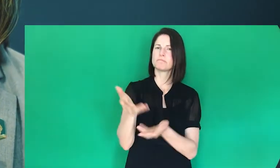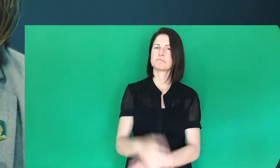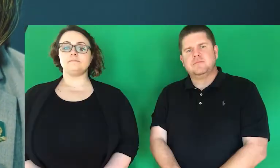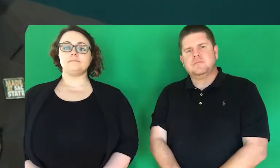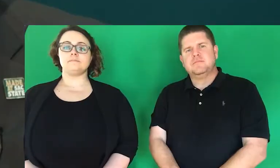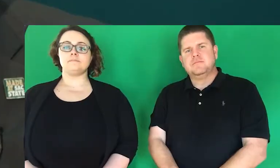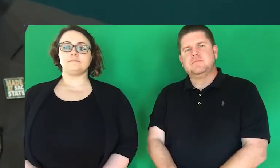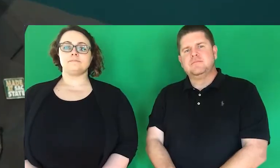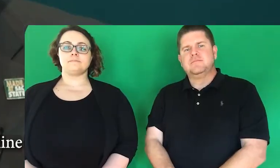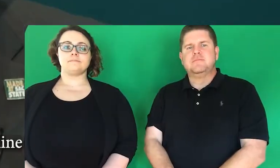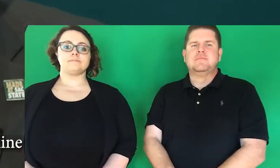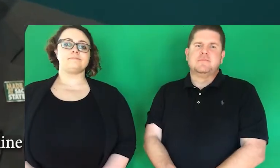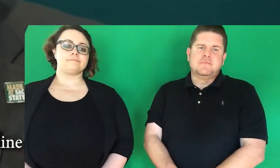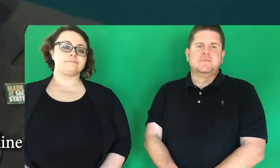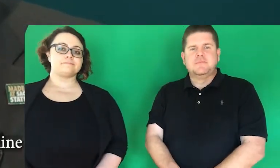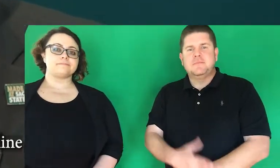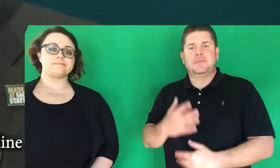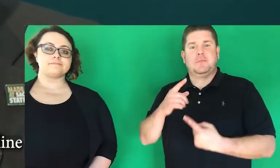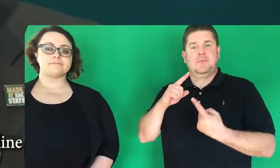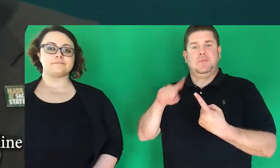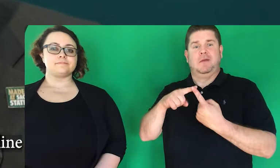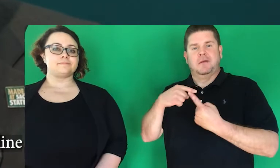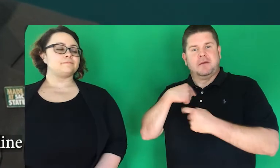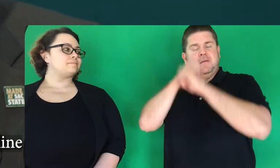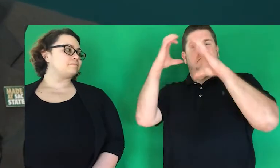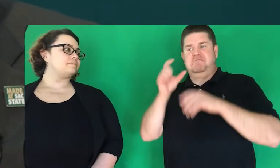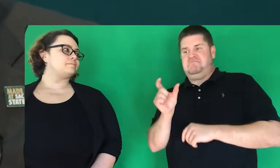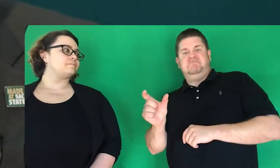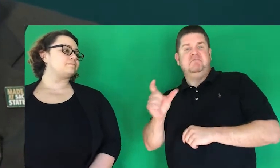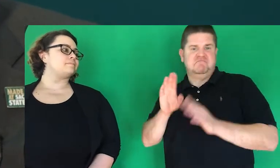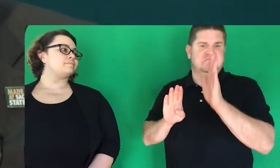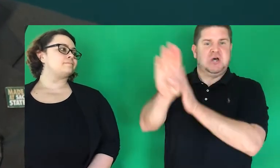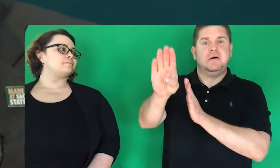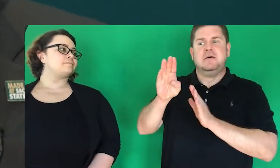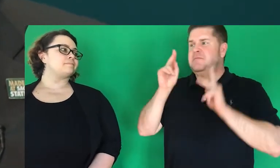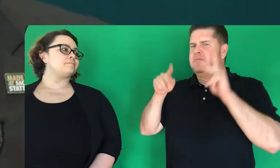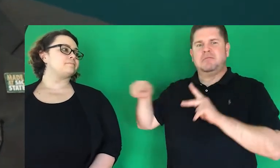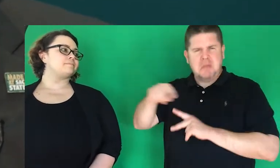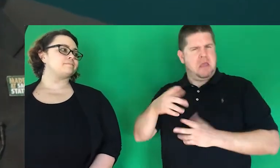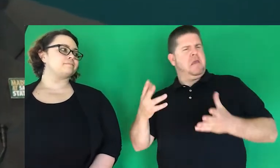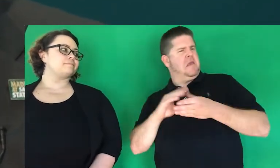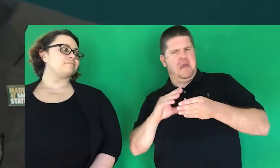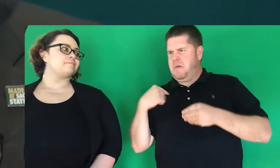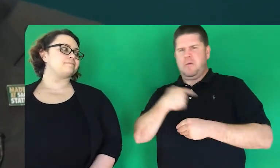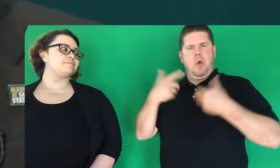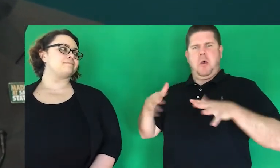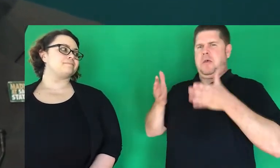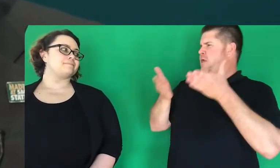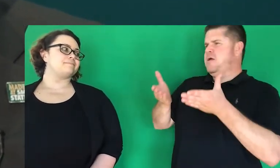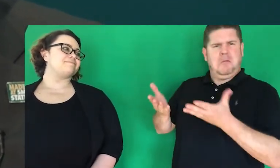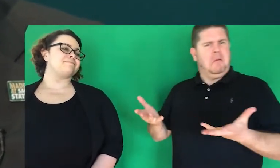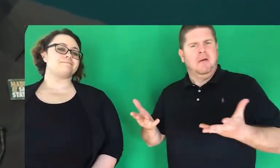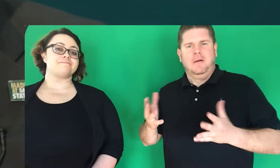to you. When we first came up with the tagline, On the Rise, people said, no, we're already there. And